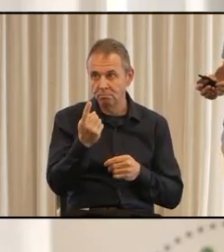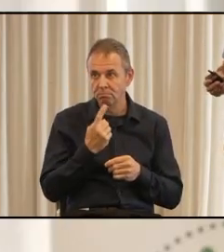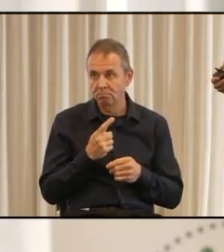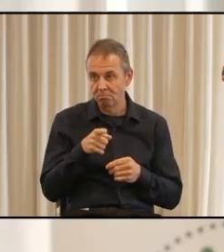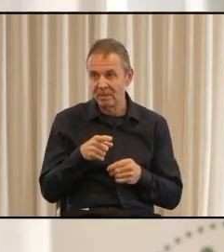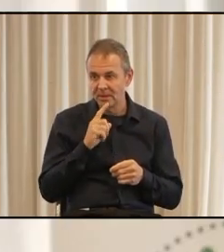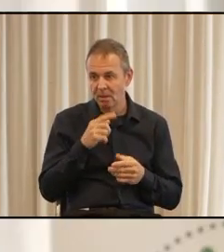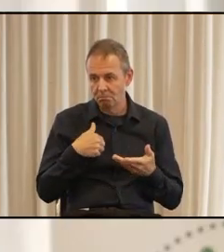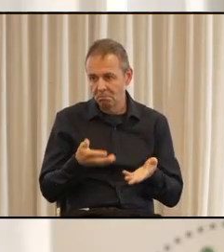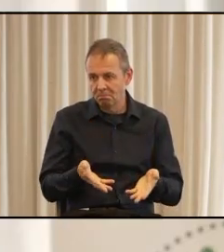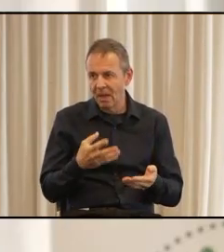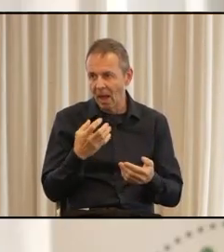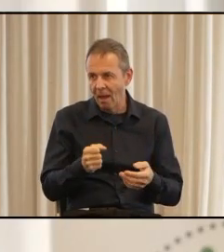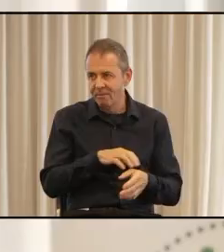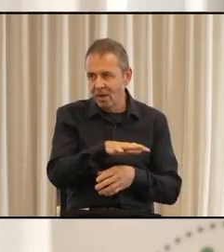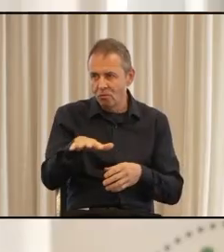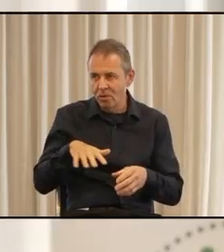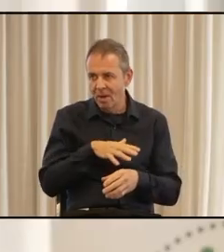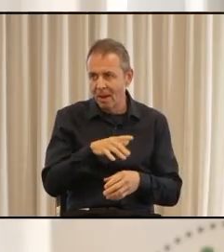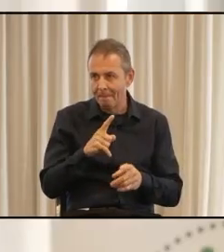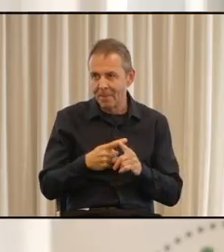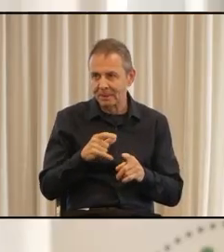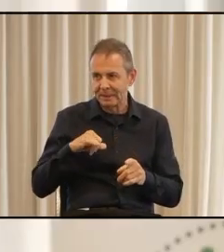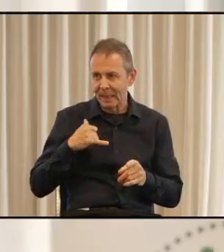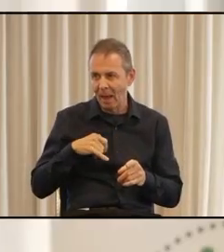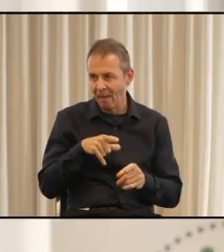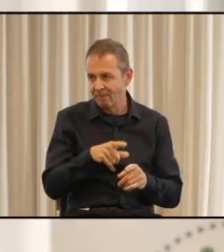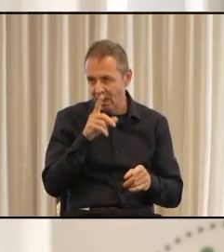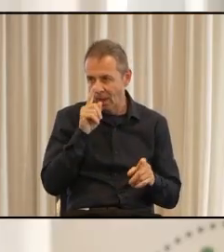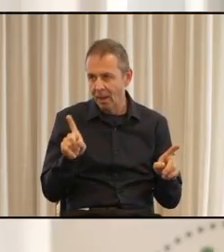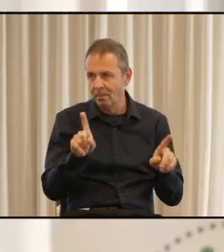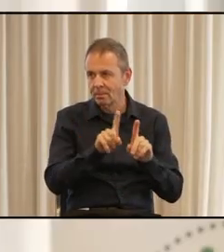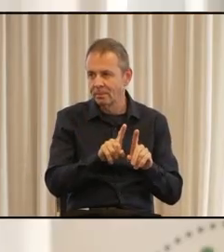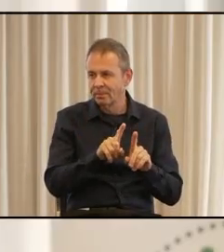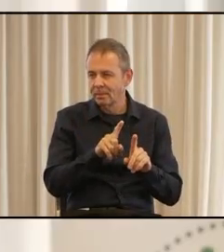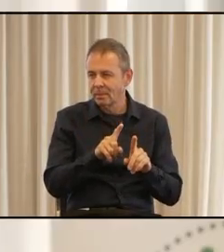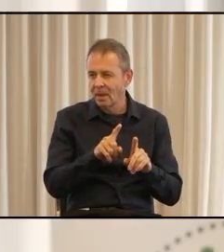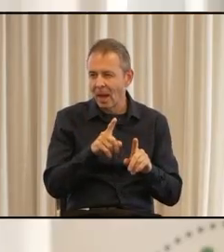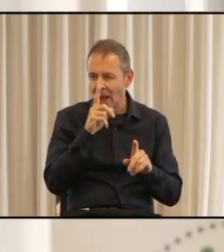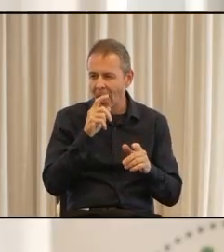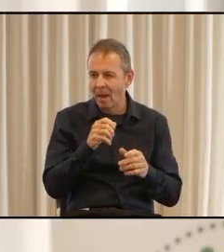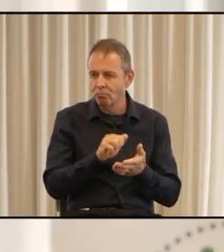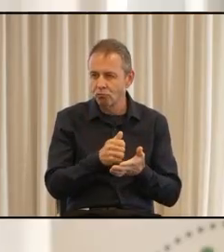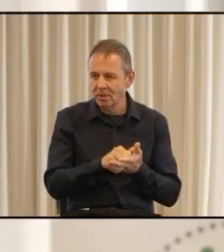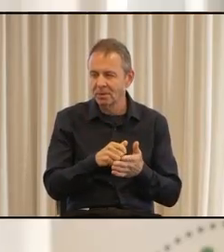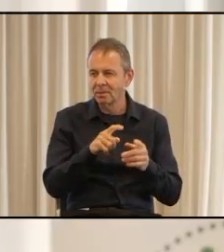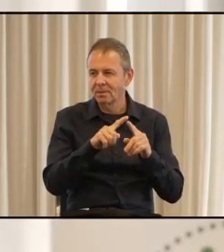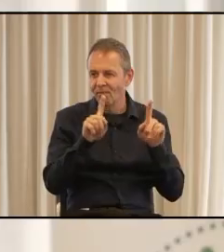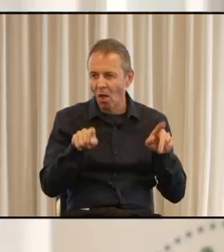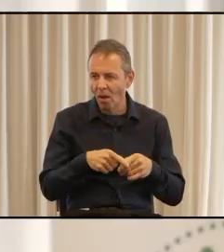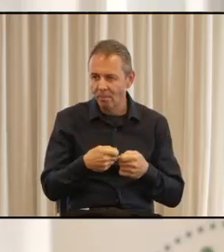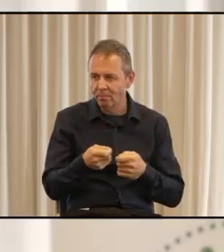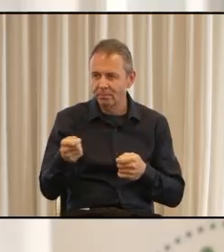the place, but here's a library staff member that's willing to help you with co-creating the flyer and organizing the